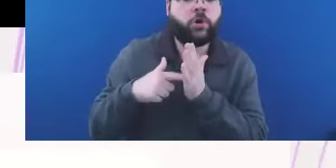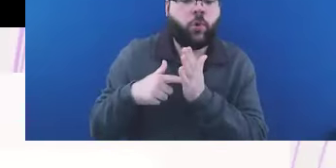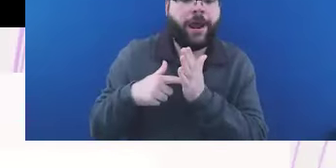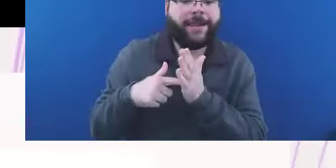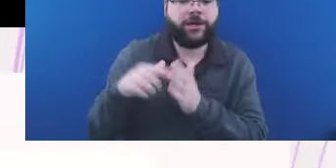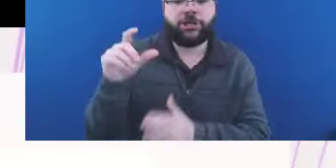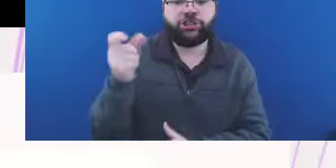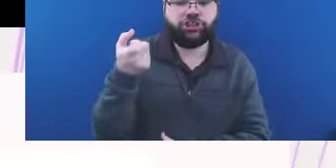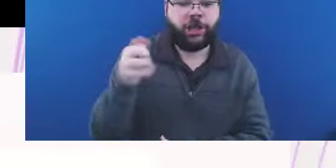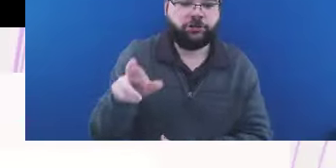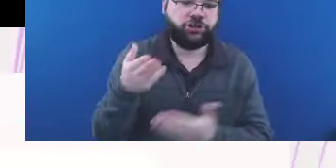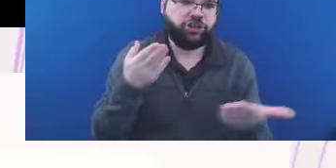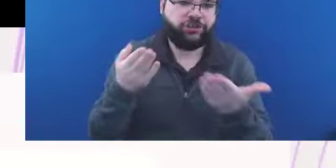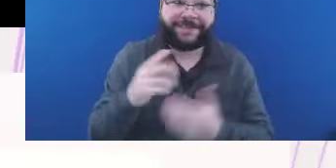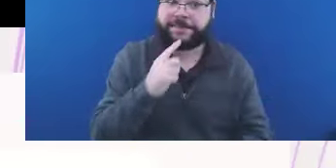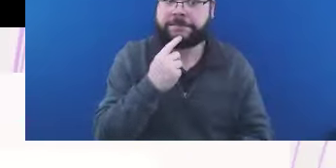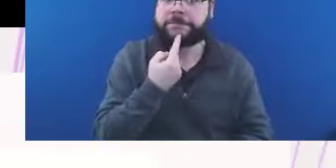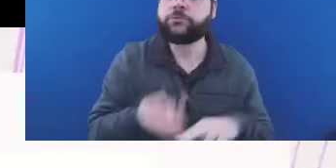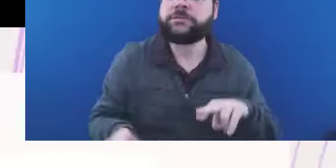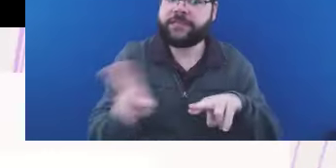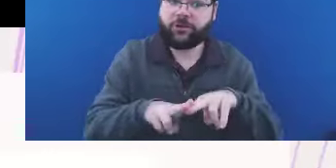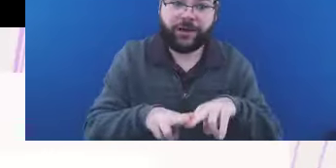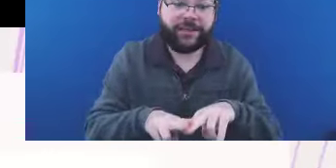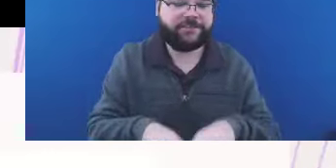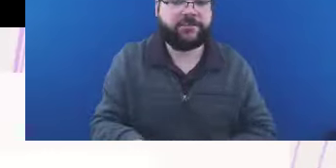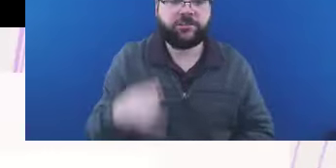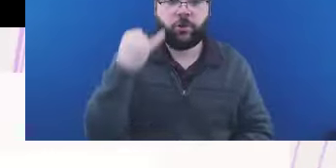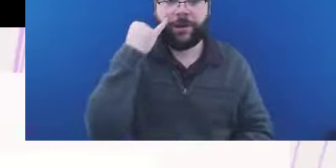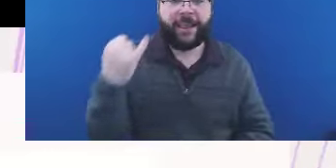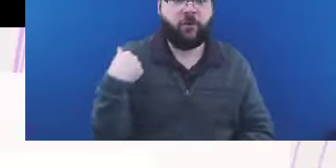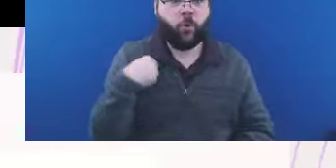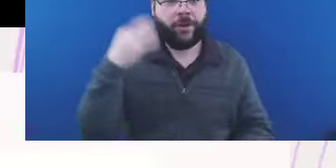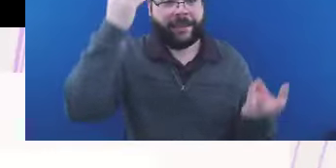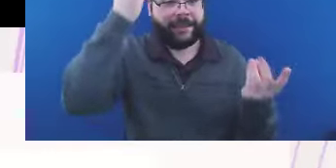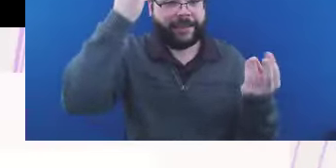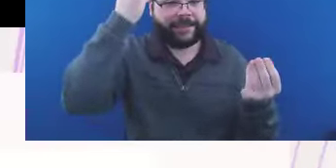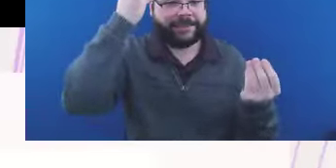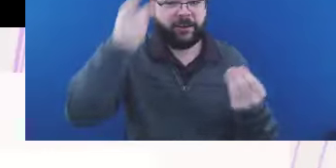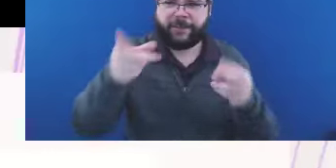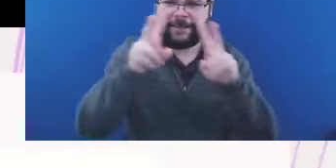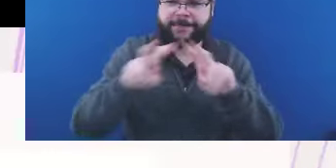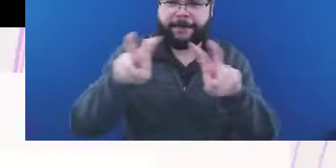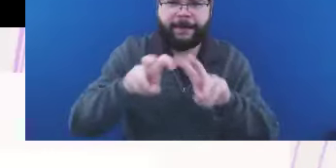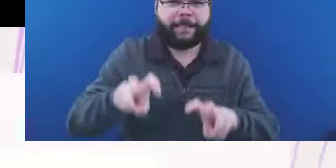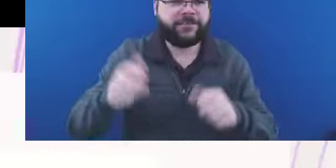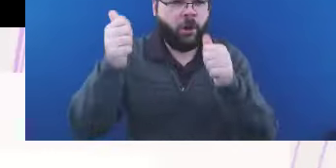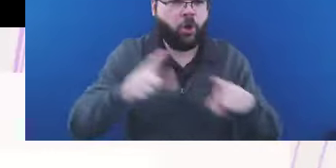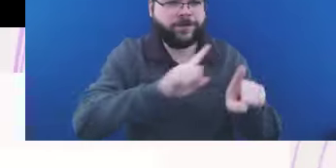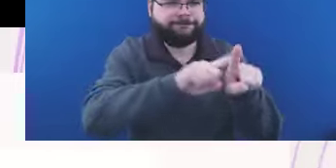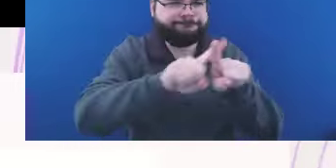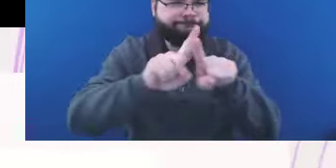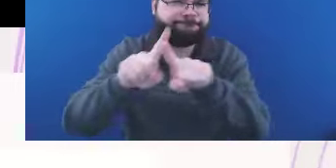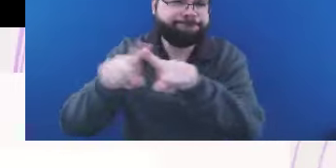a significant increase. So imagine if we considered in this analysis all of the different